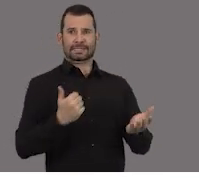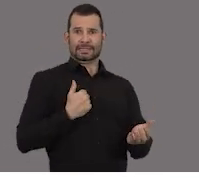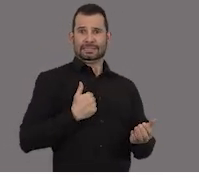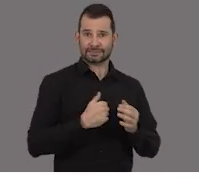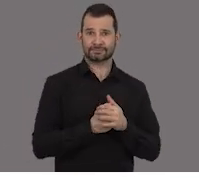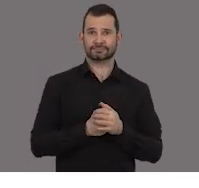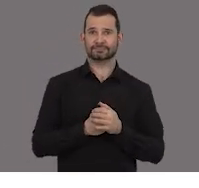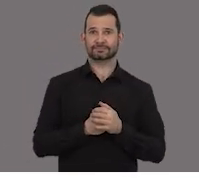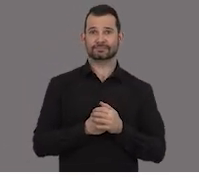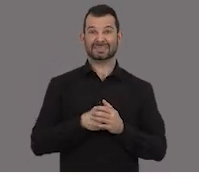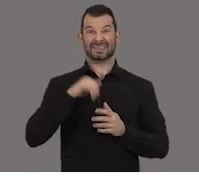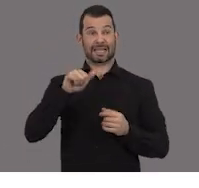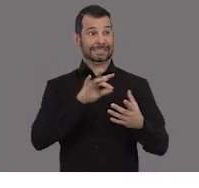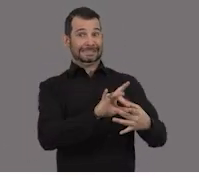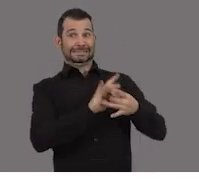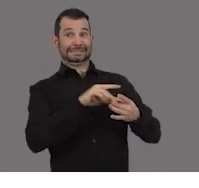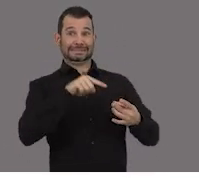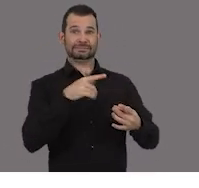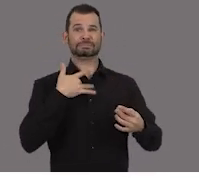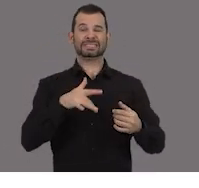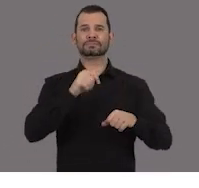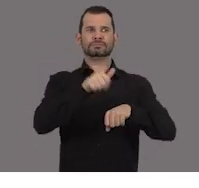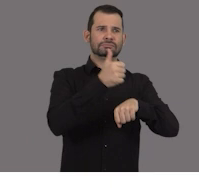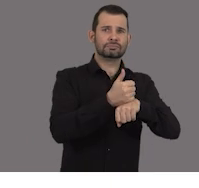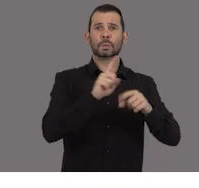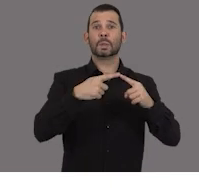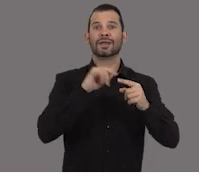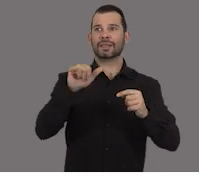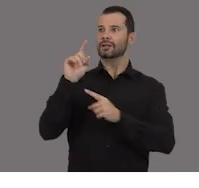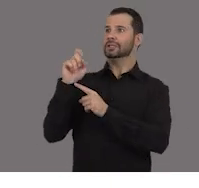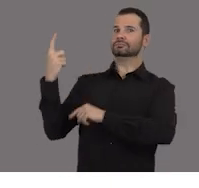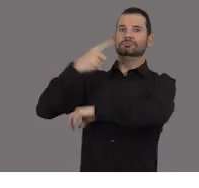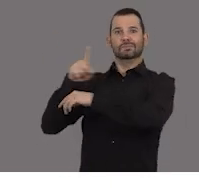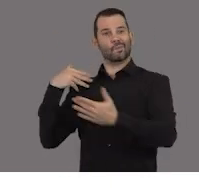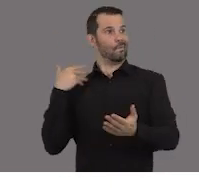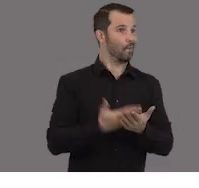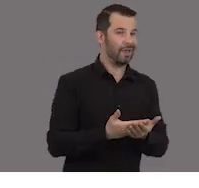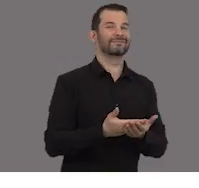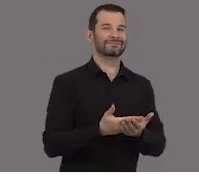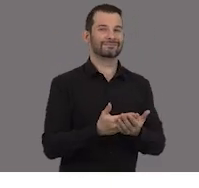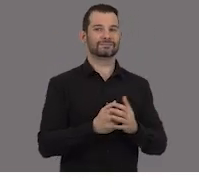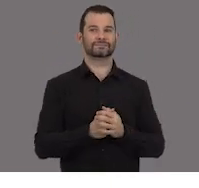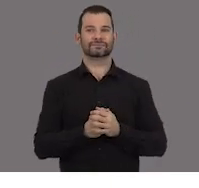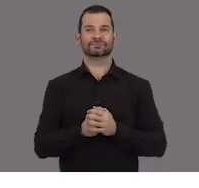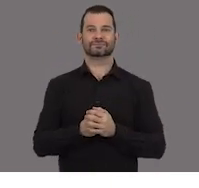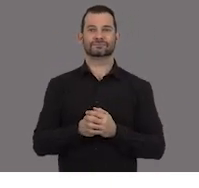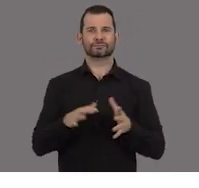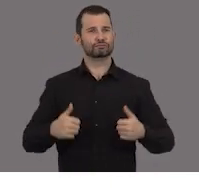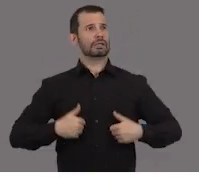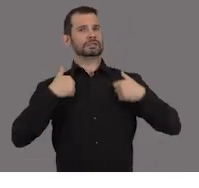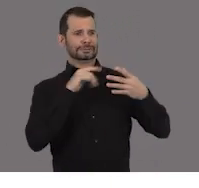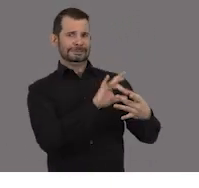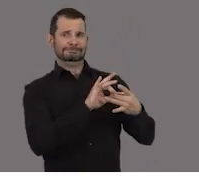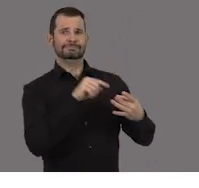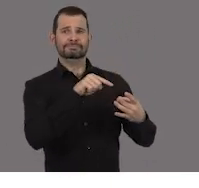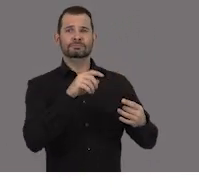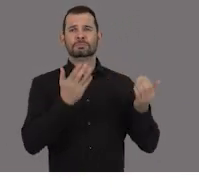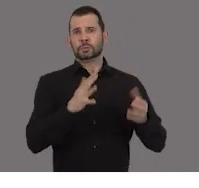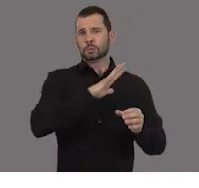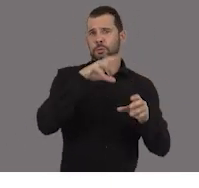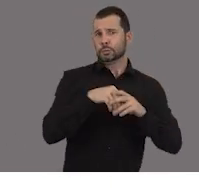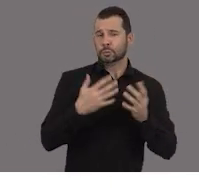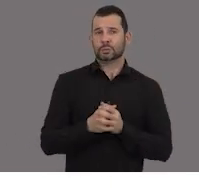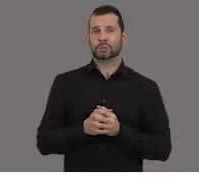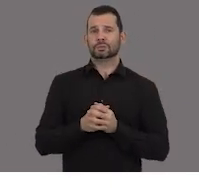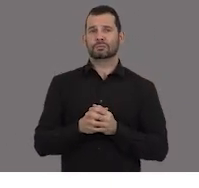ties in Canada. These ties are usually created on the date you arrive. Residential ties